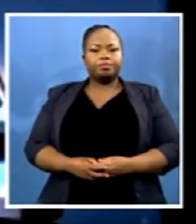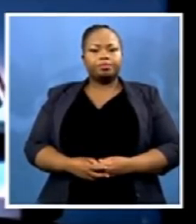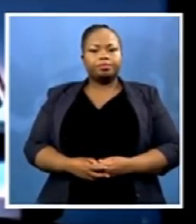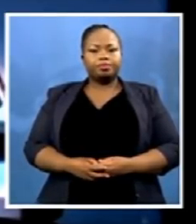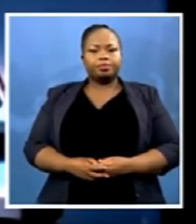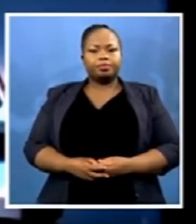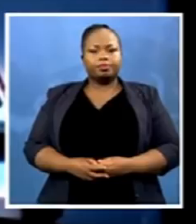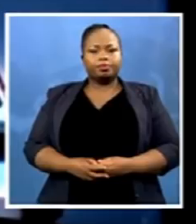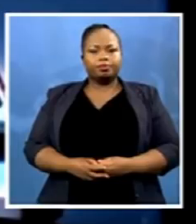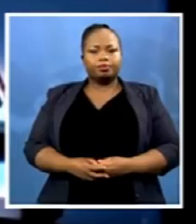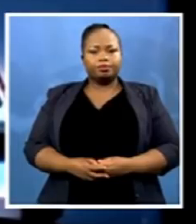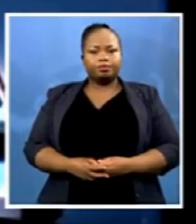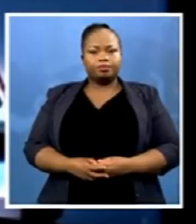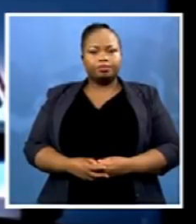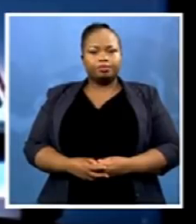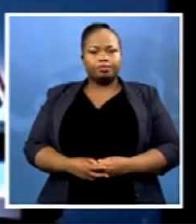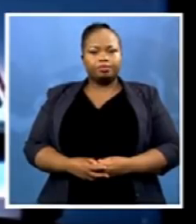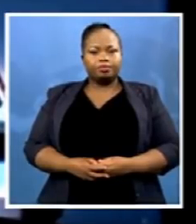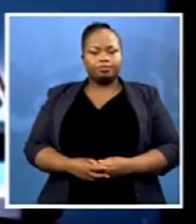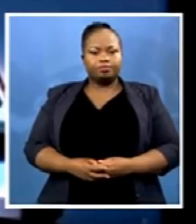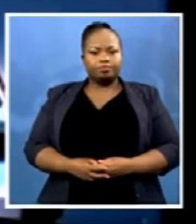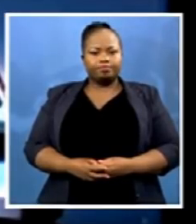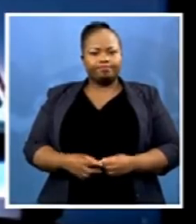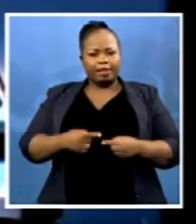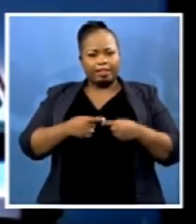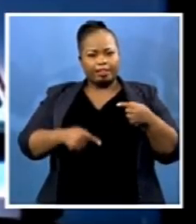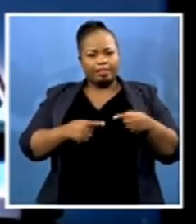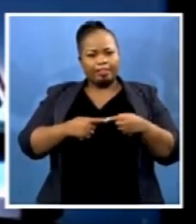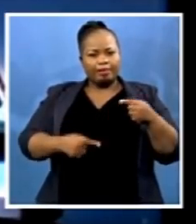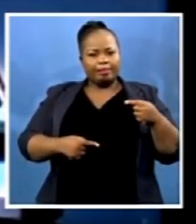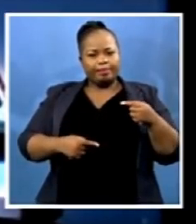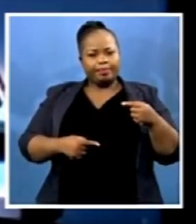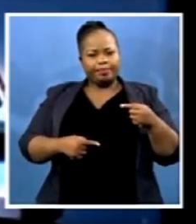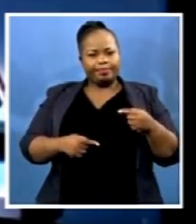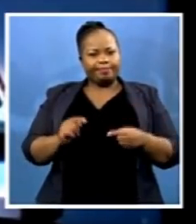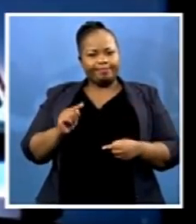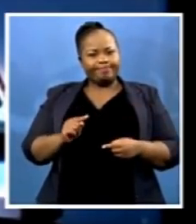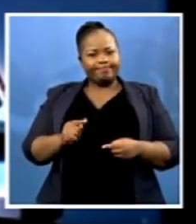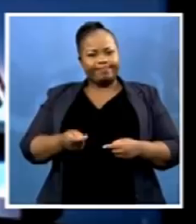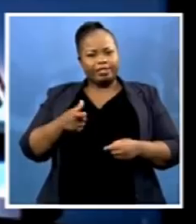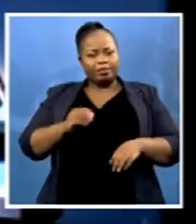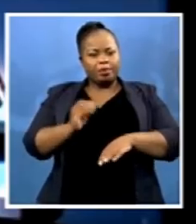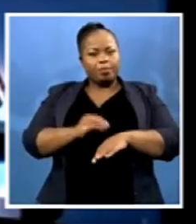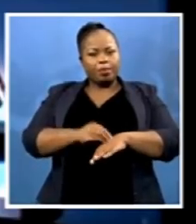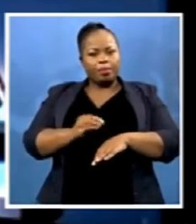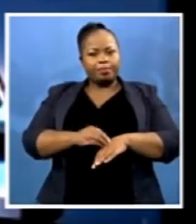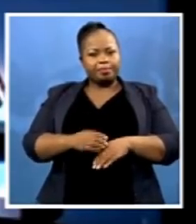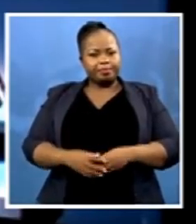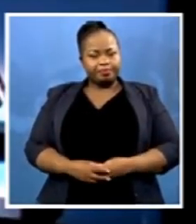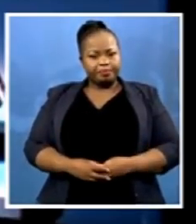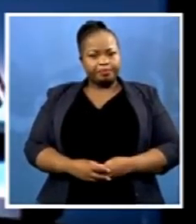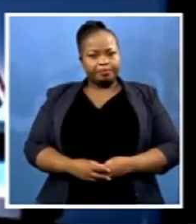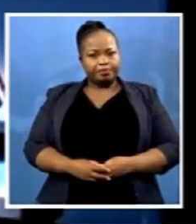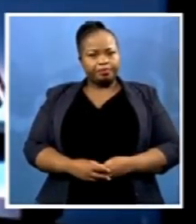We're just struggling with the line there in Brazzaville. We have seen developed.